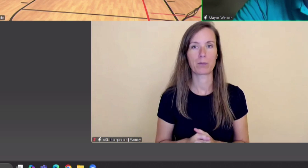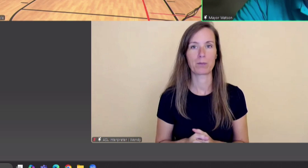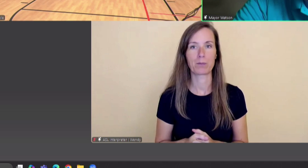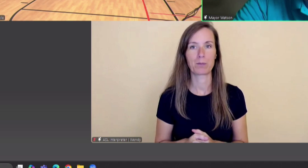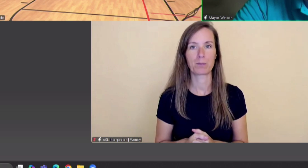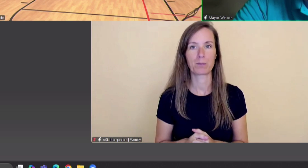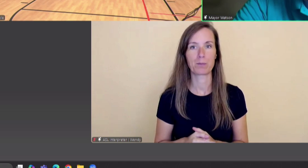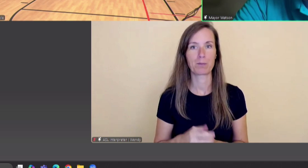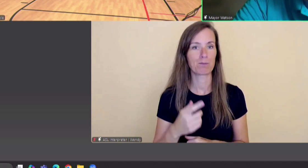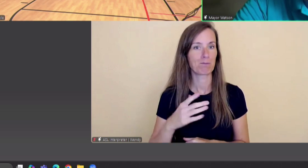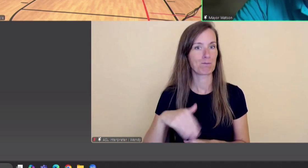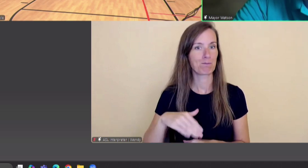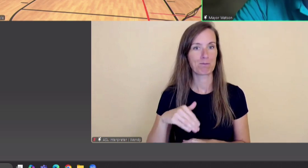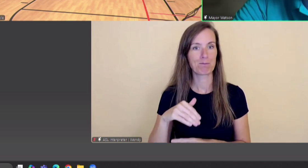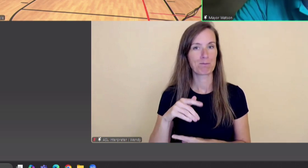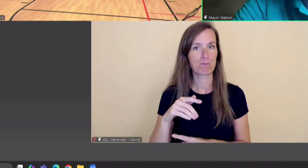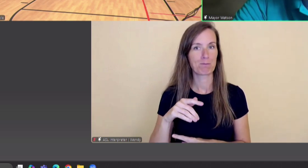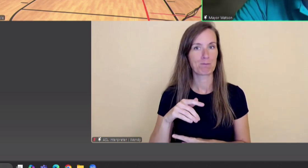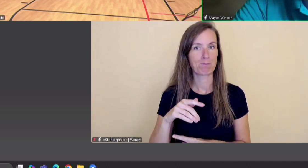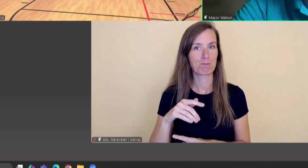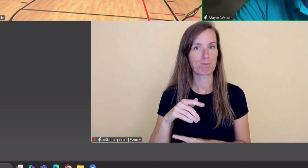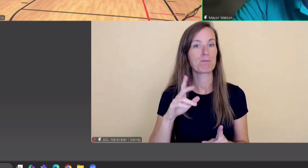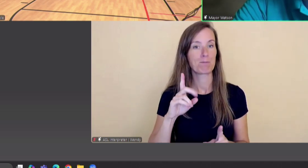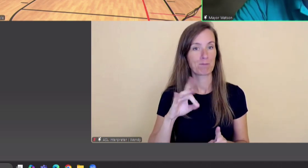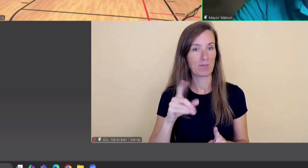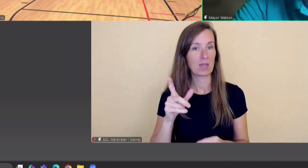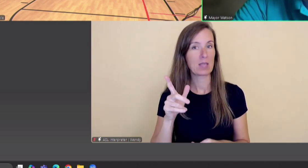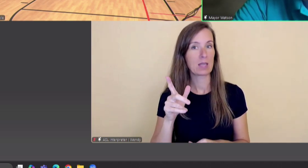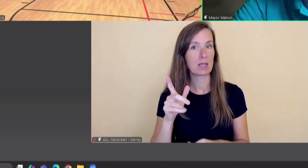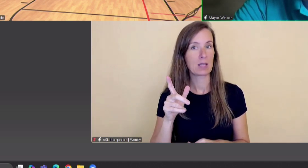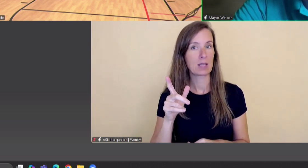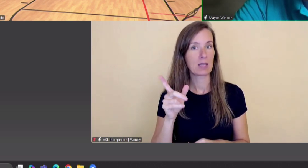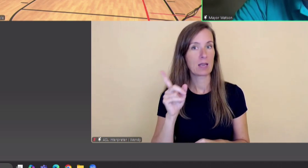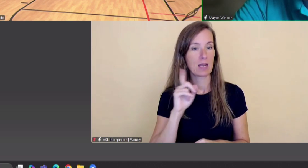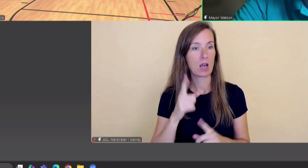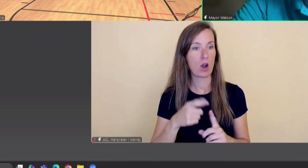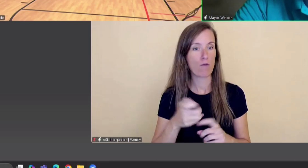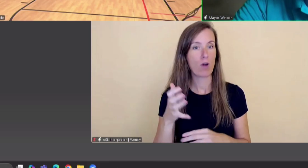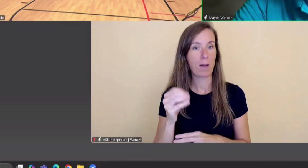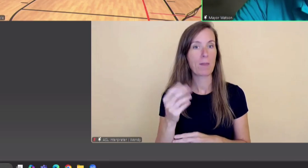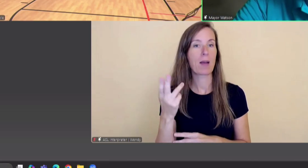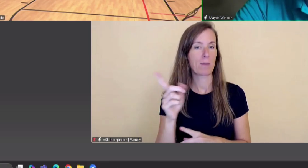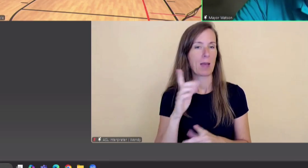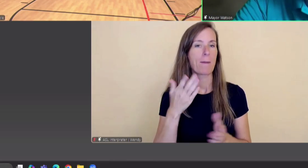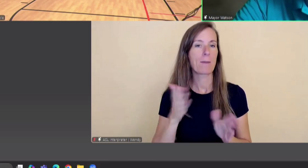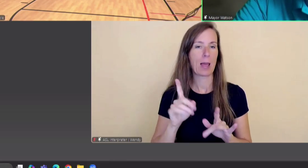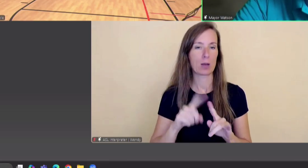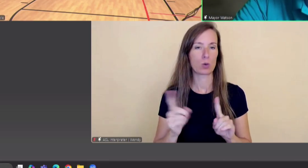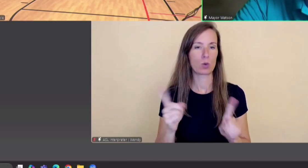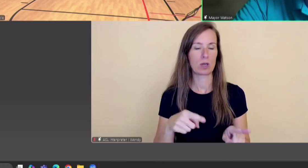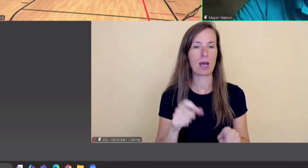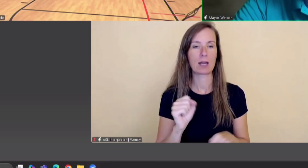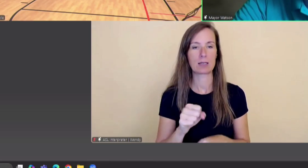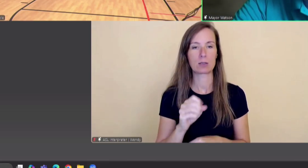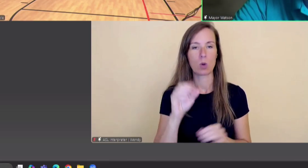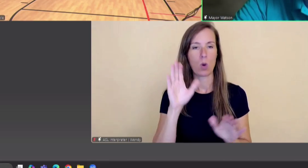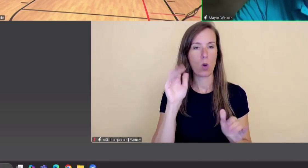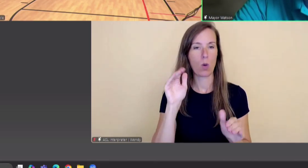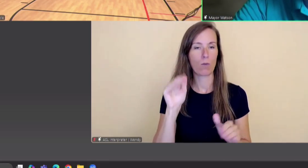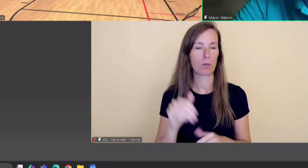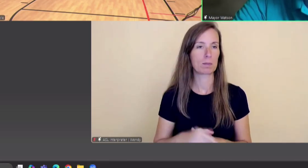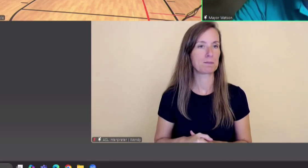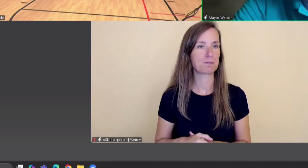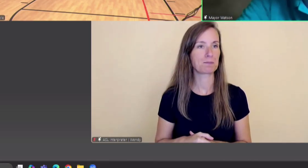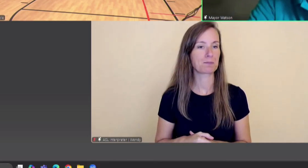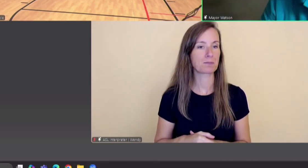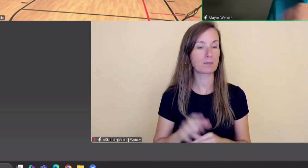him. Well, the one thing I heard from him is that he was planning to attend, so that is hopeful news. Okay, item 2 on the agenda is the